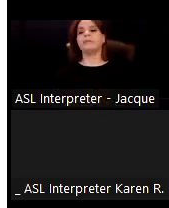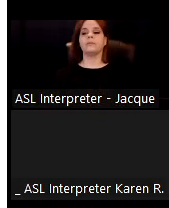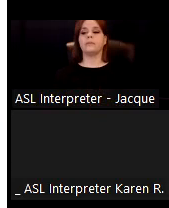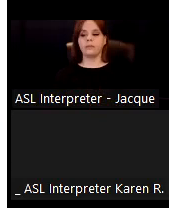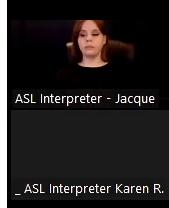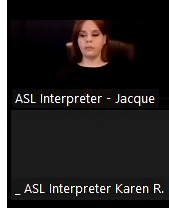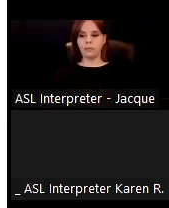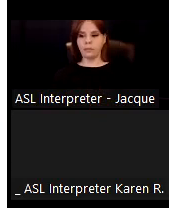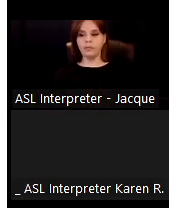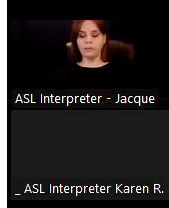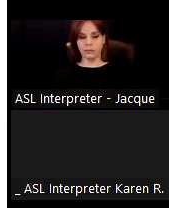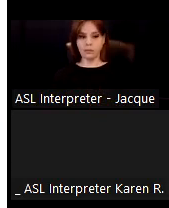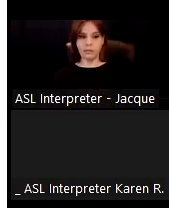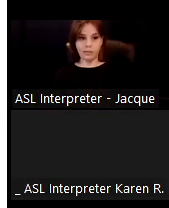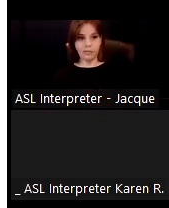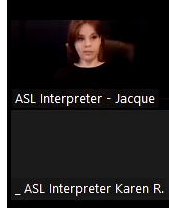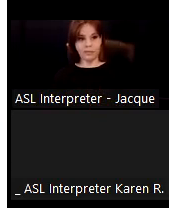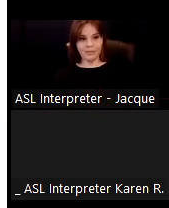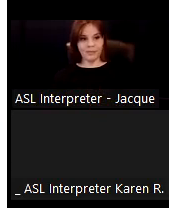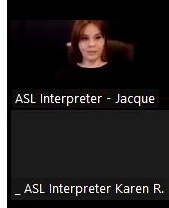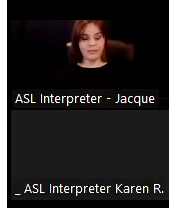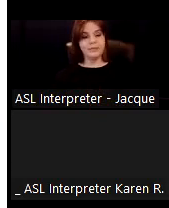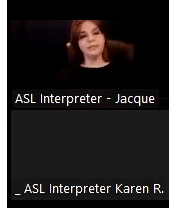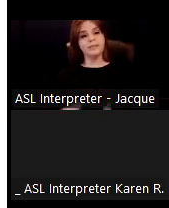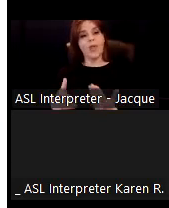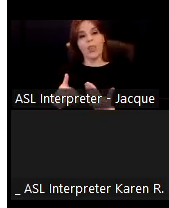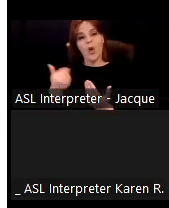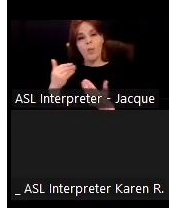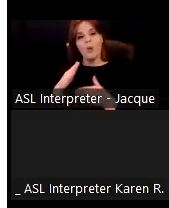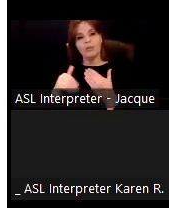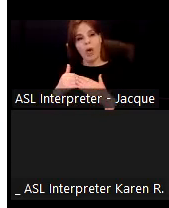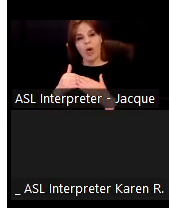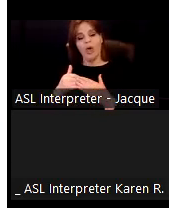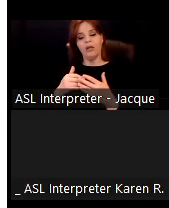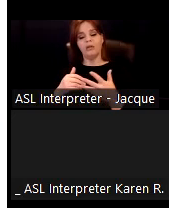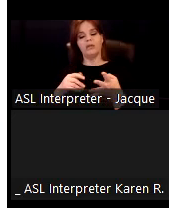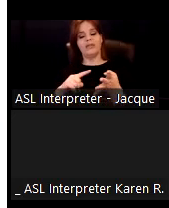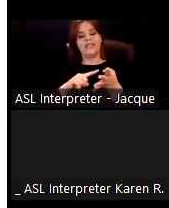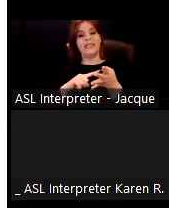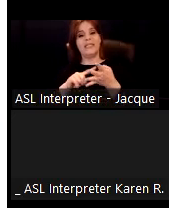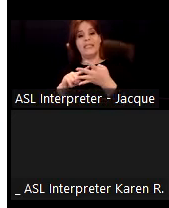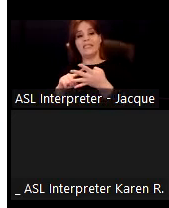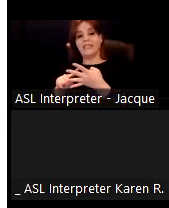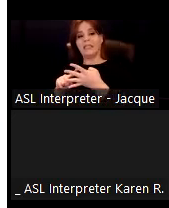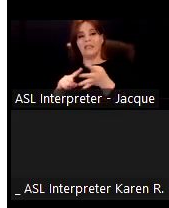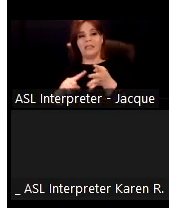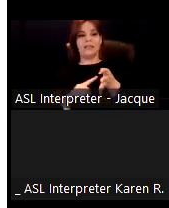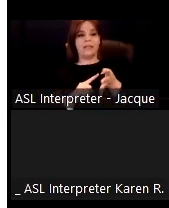They are almost all second Wednesdays from 3 to 4:30.